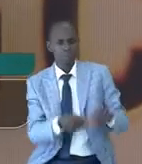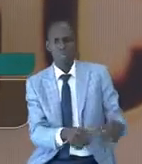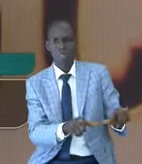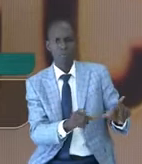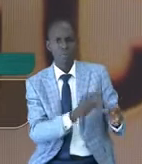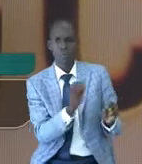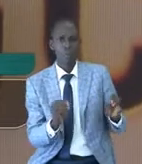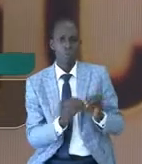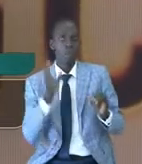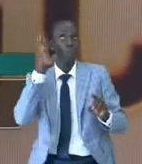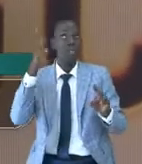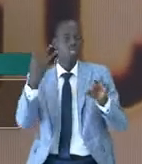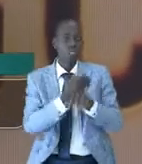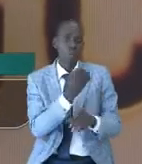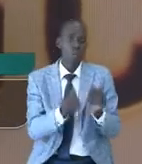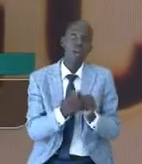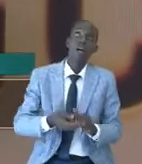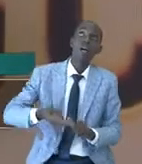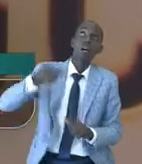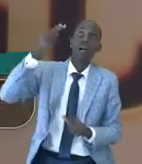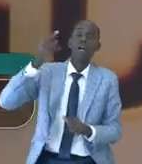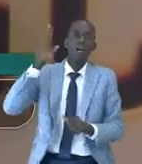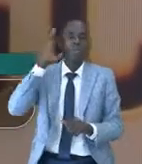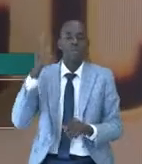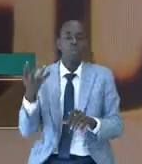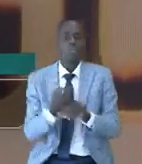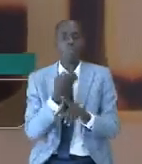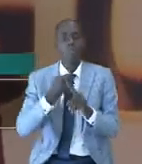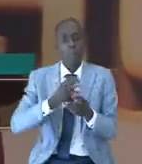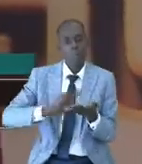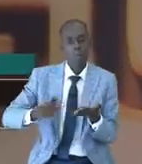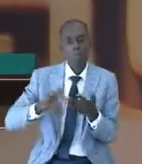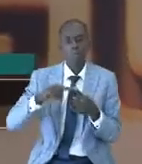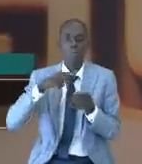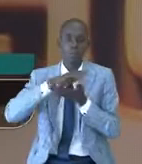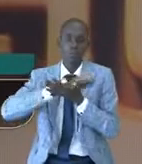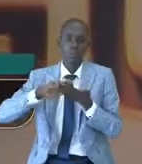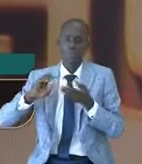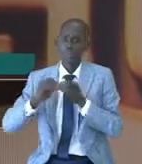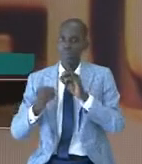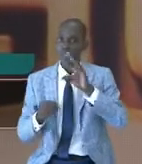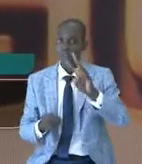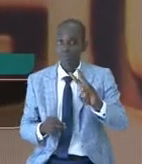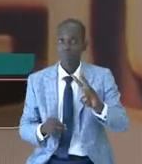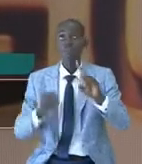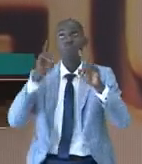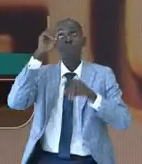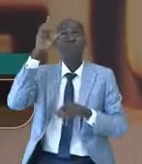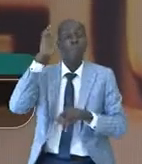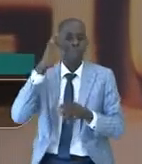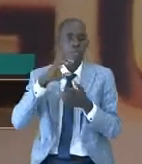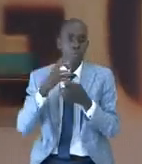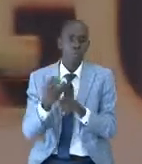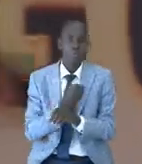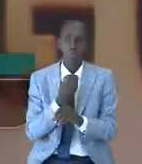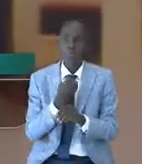you higher and he'll move you from pardon to purity. Number six, he'll move you from purity